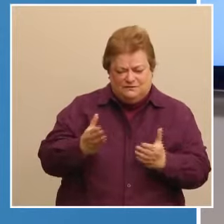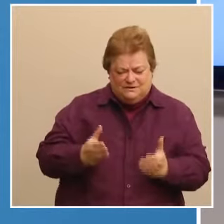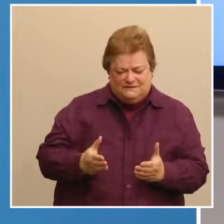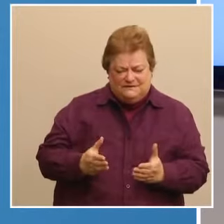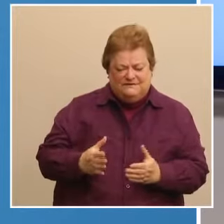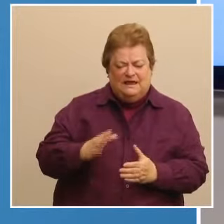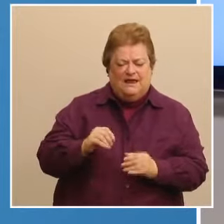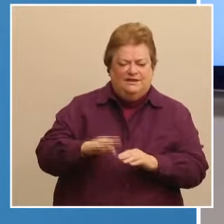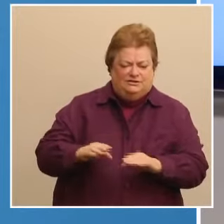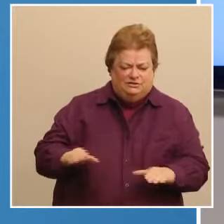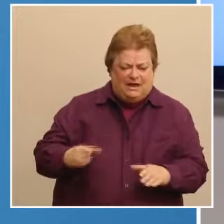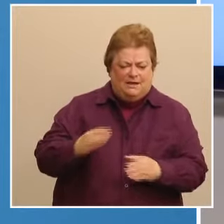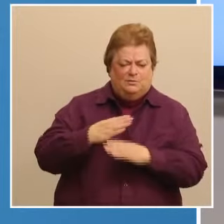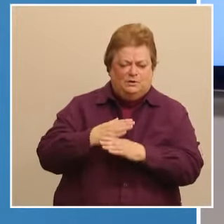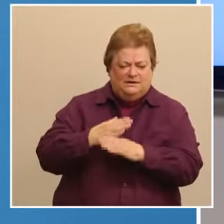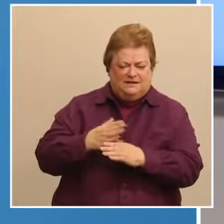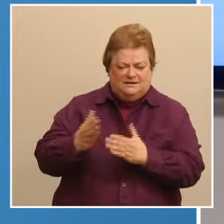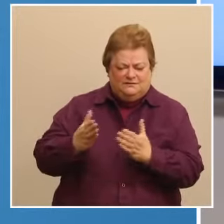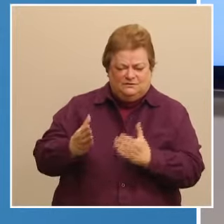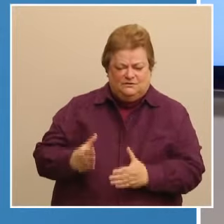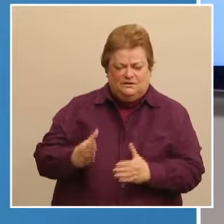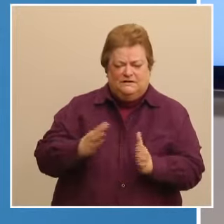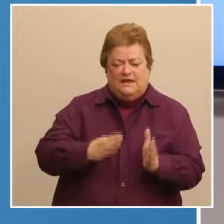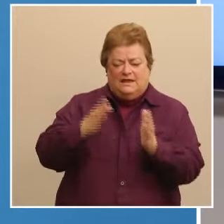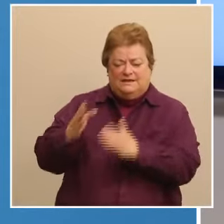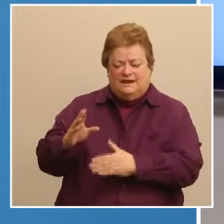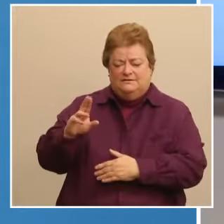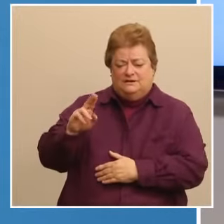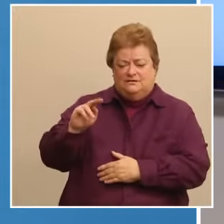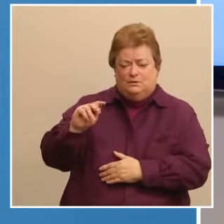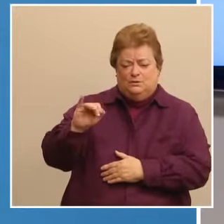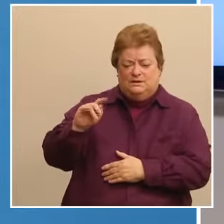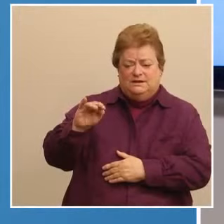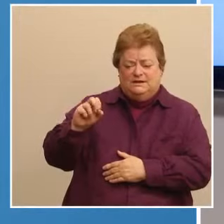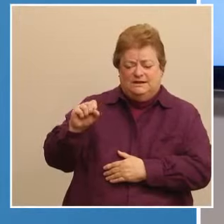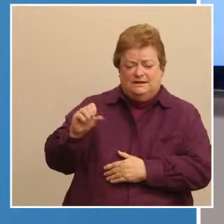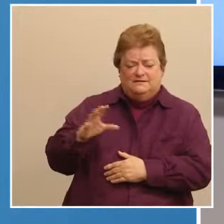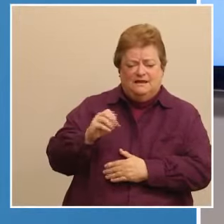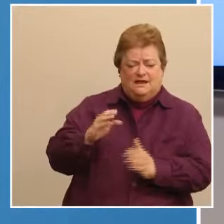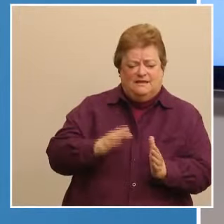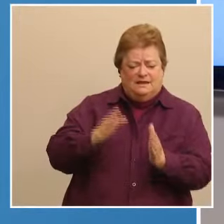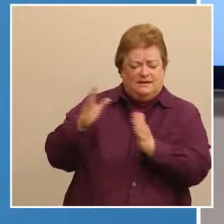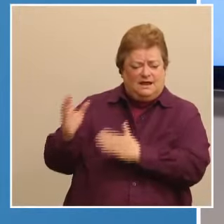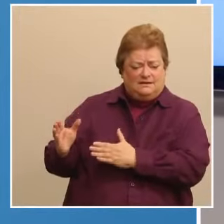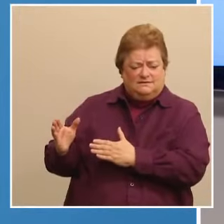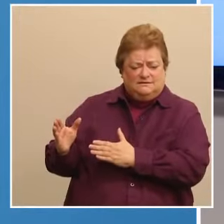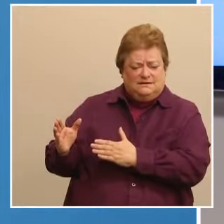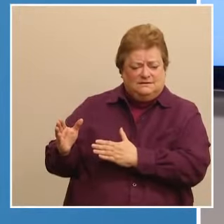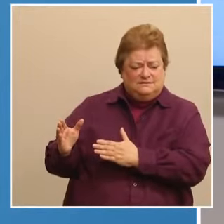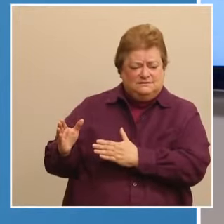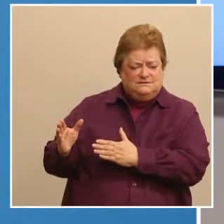now, and our next group are utilities, and then our